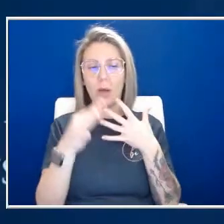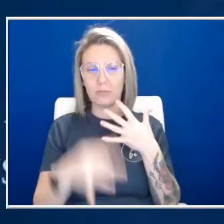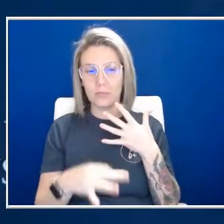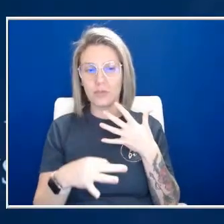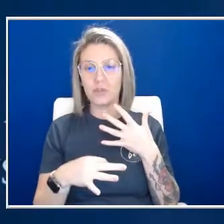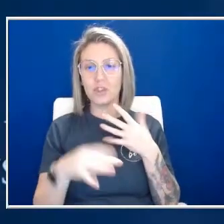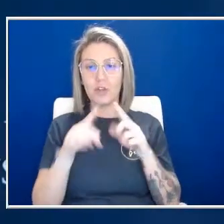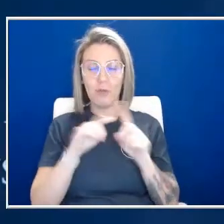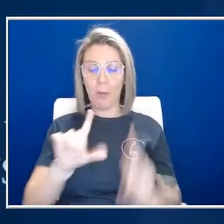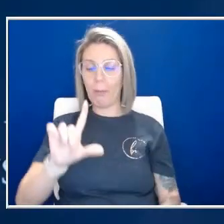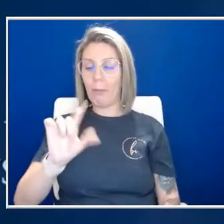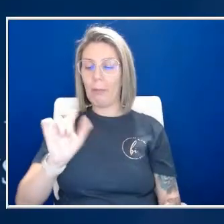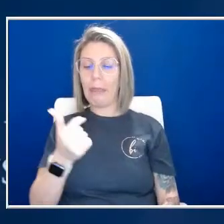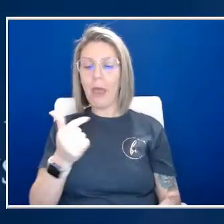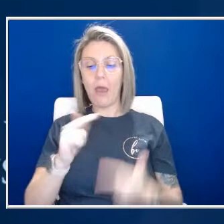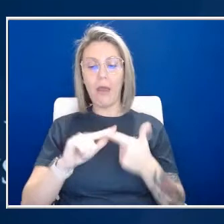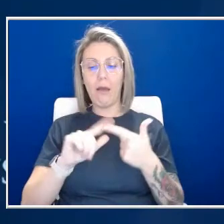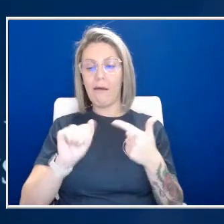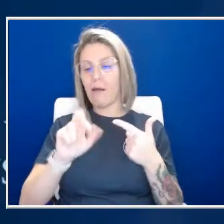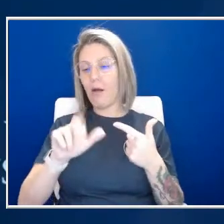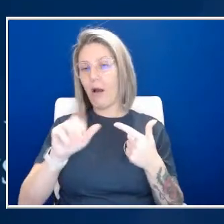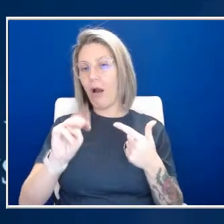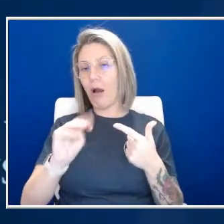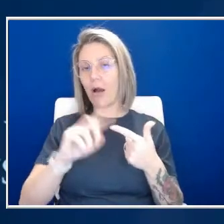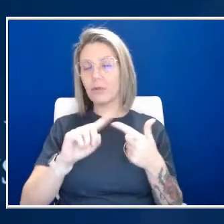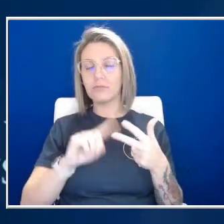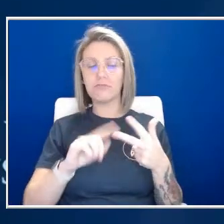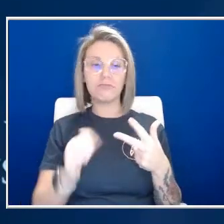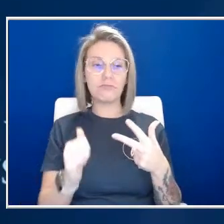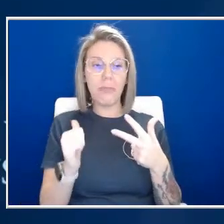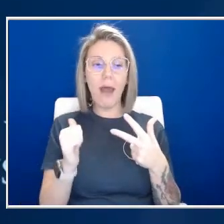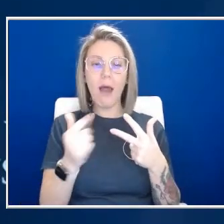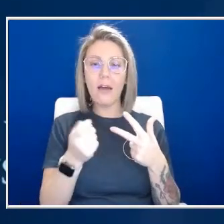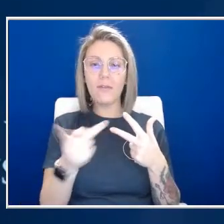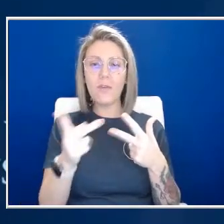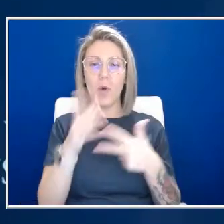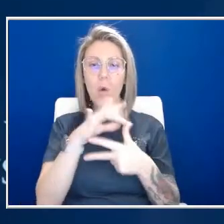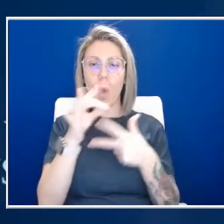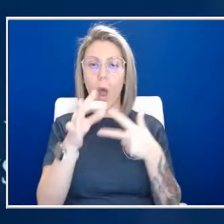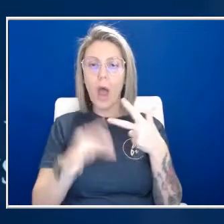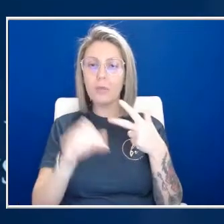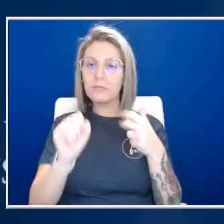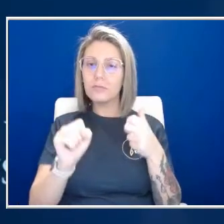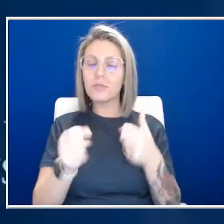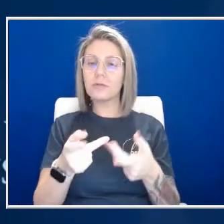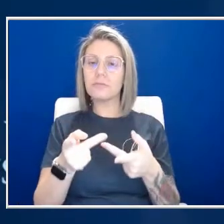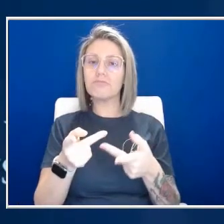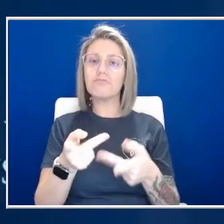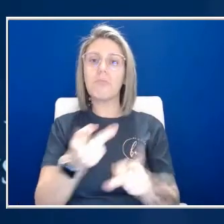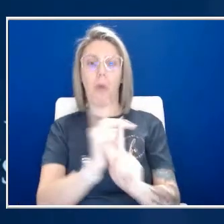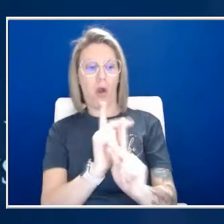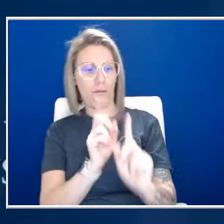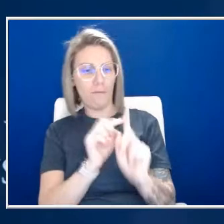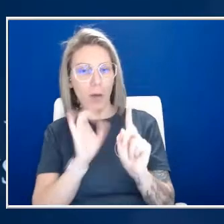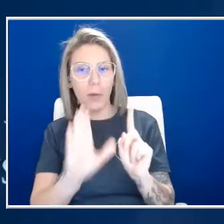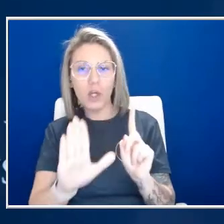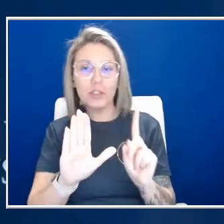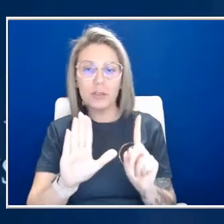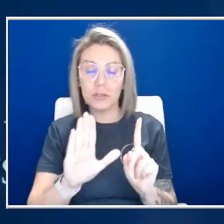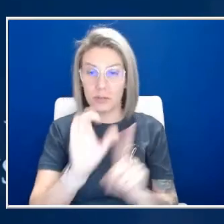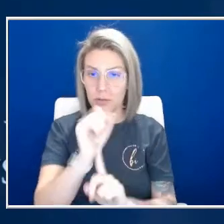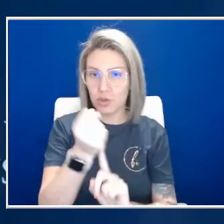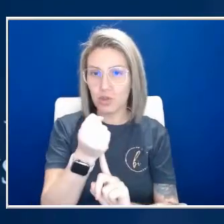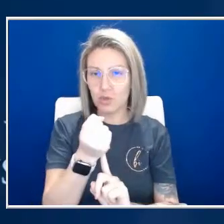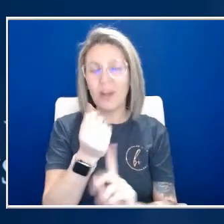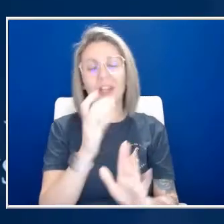the arm, from the back, actually a few different options we can borrow that tissue from, and in Vonnie's case it just happened to be the best fit for what we were